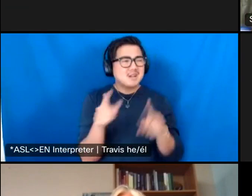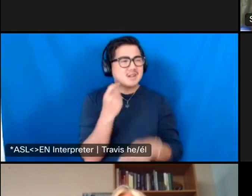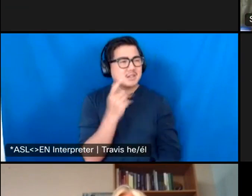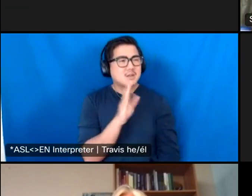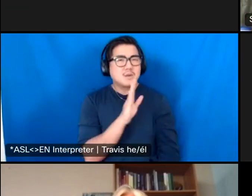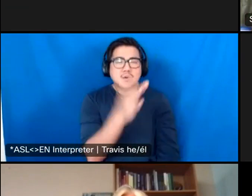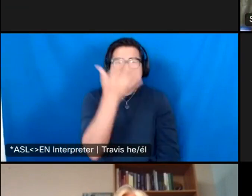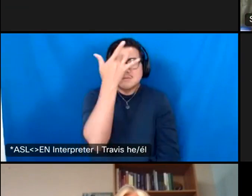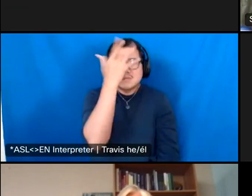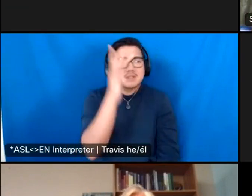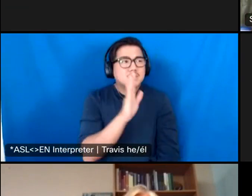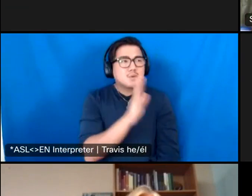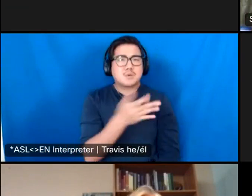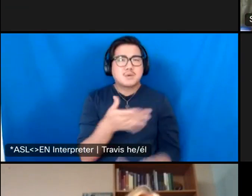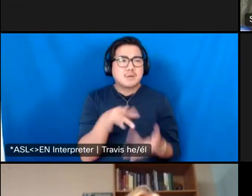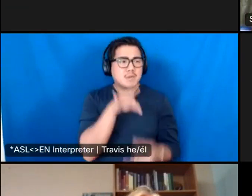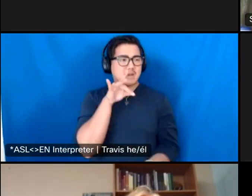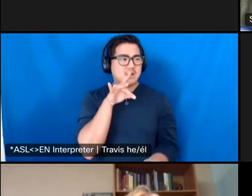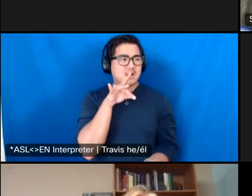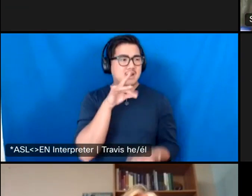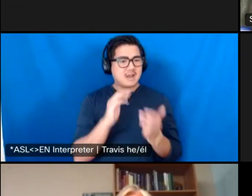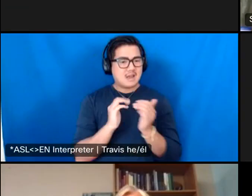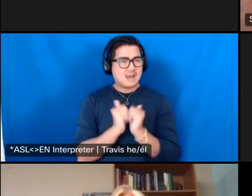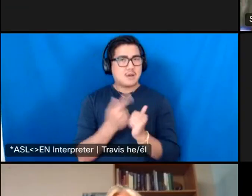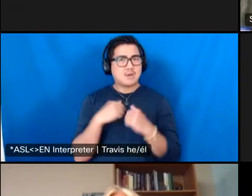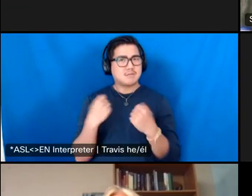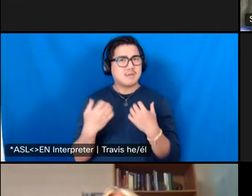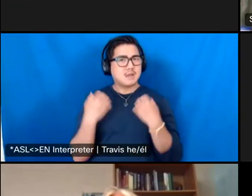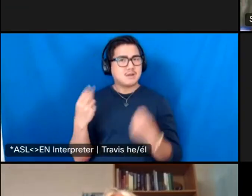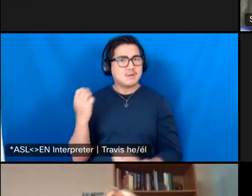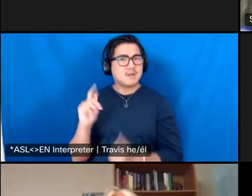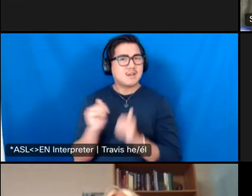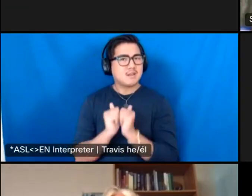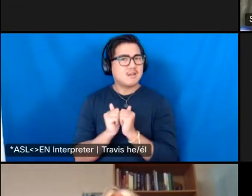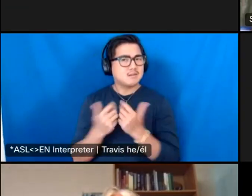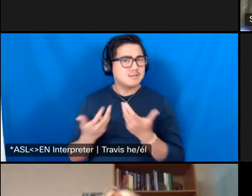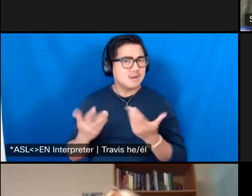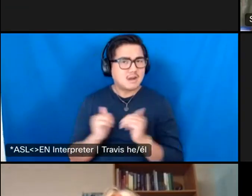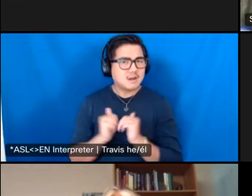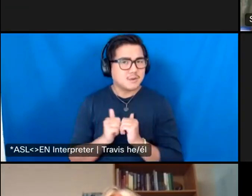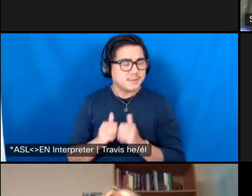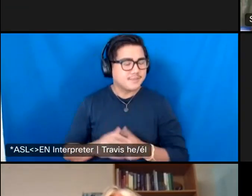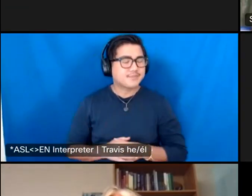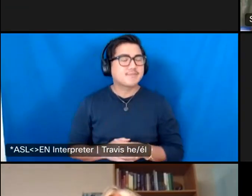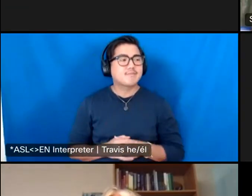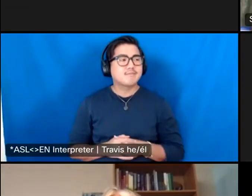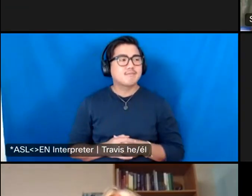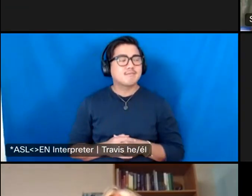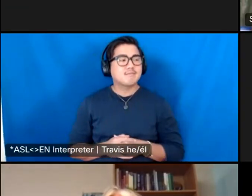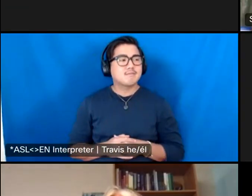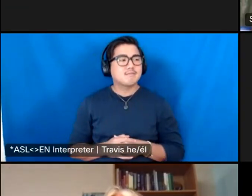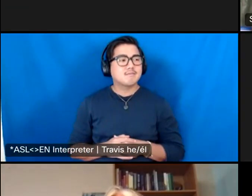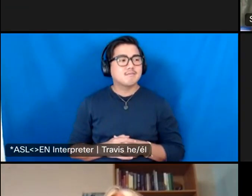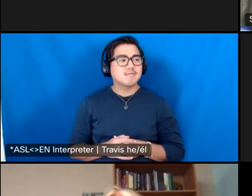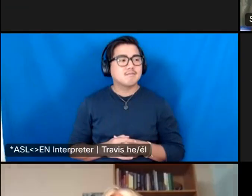it? How can we heal together? What is it that we all have need of? And I think it's been interesting for